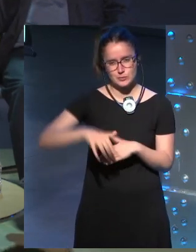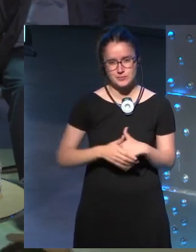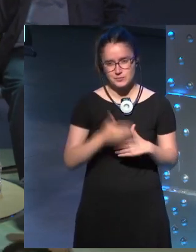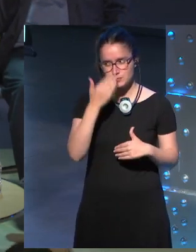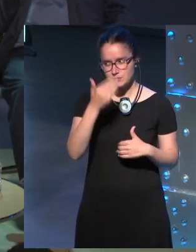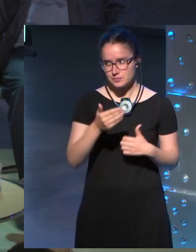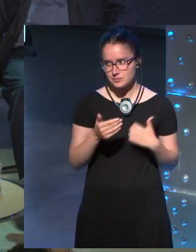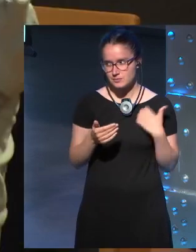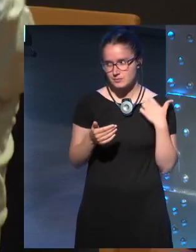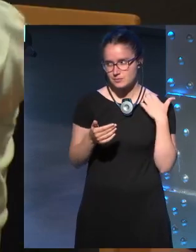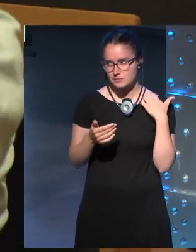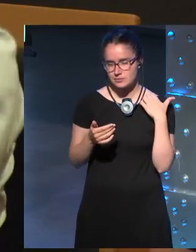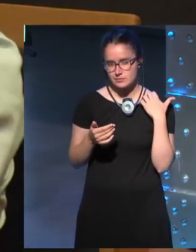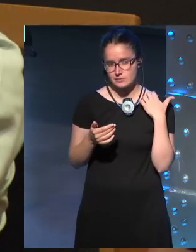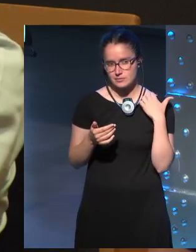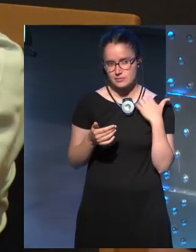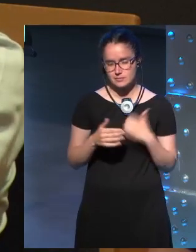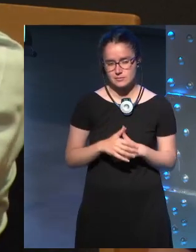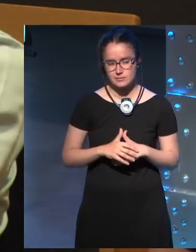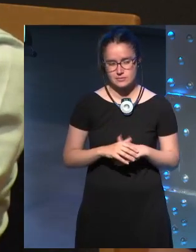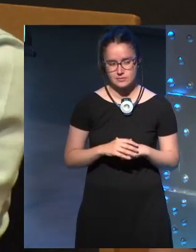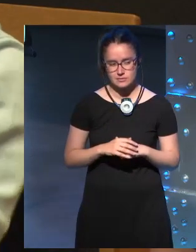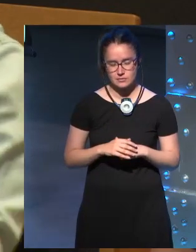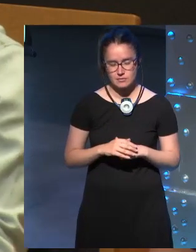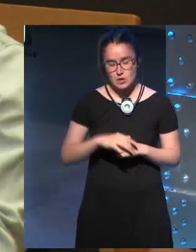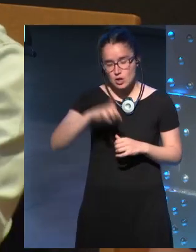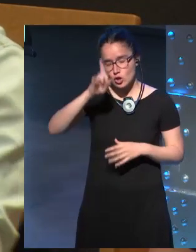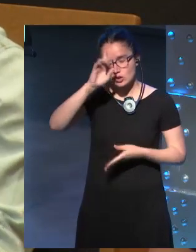Sí, hola, buenas tardes. Yes, hello.